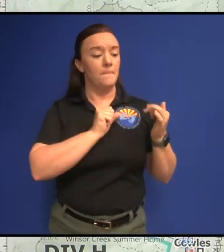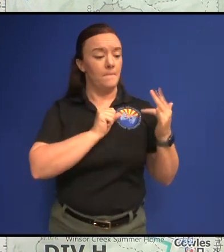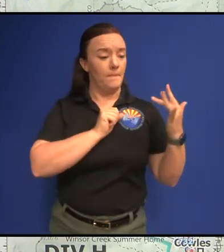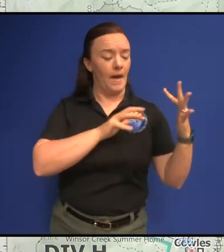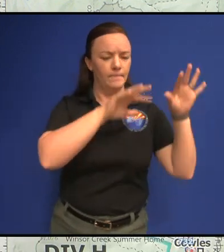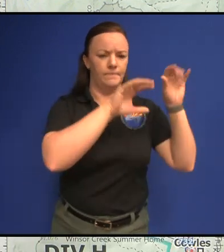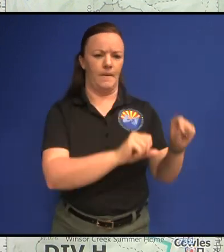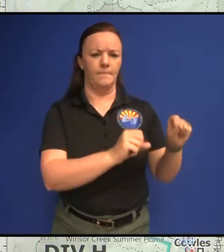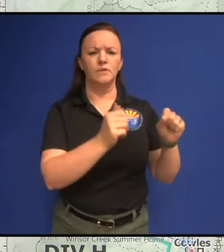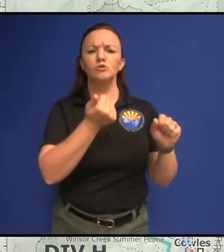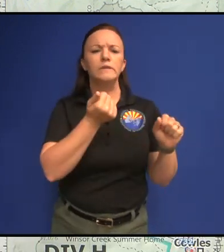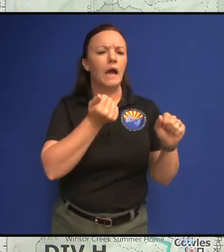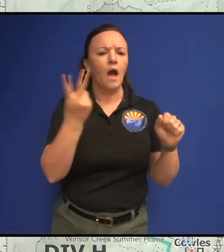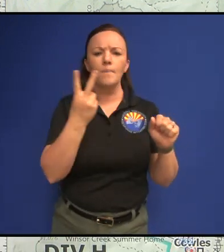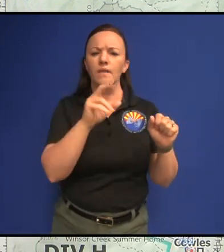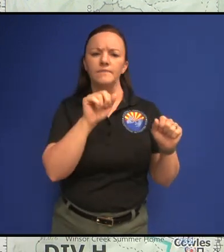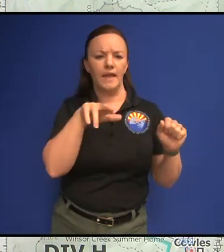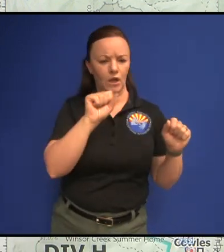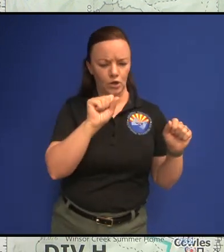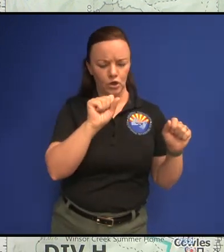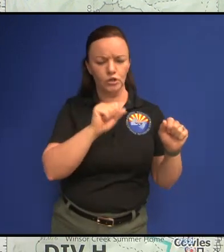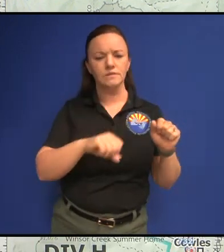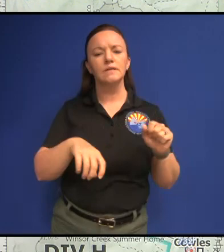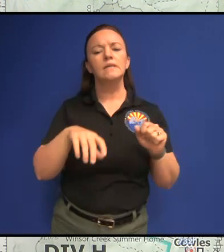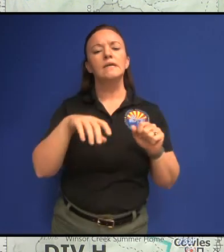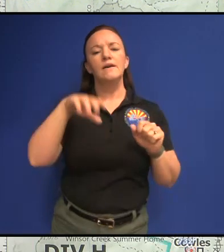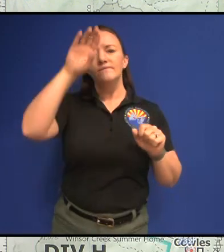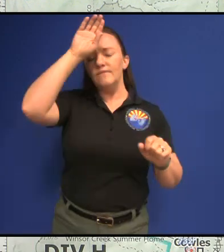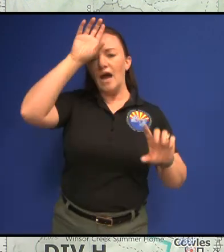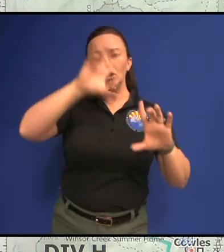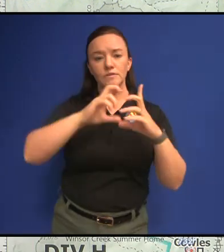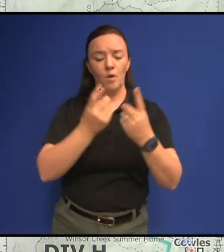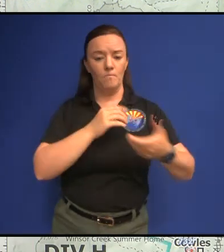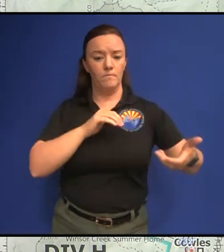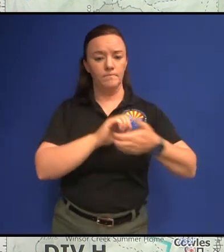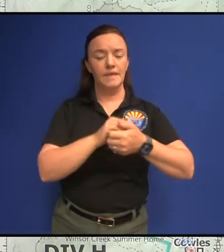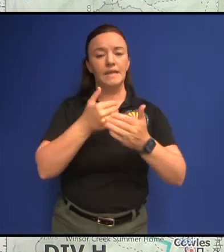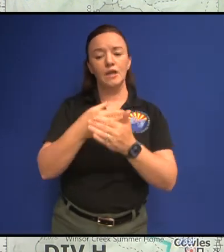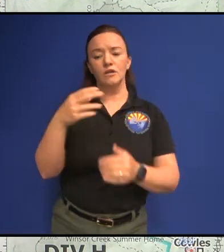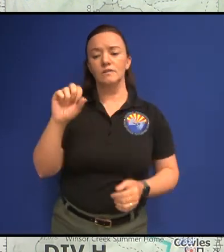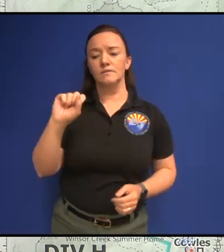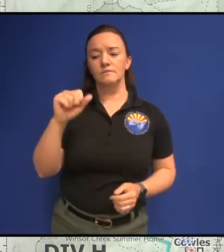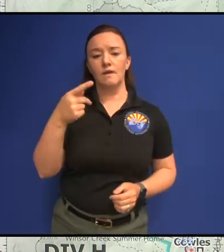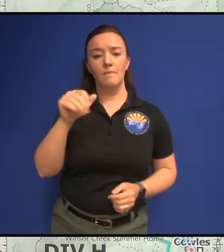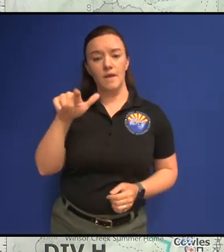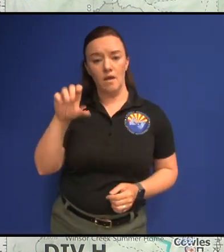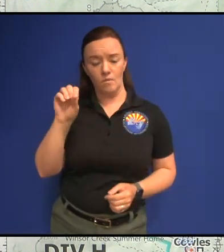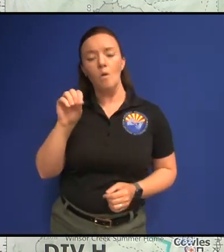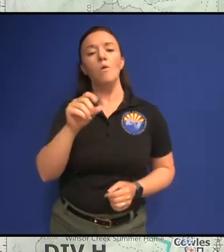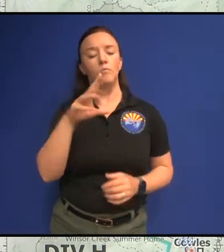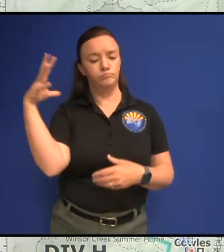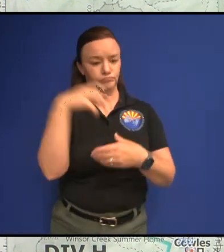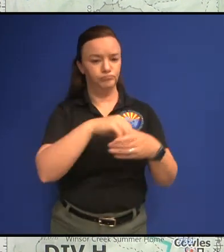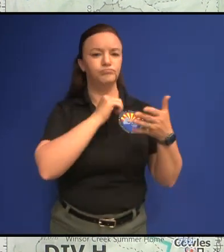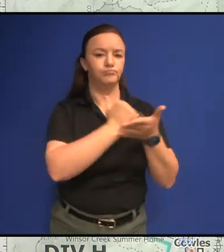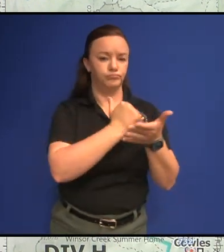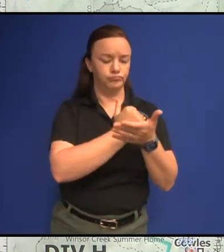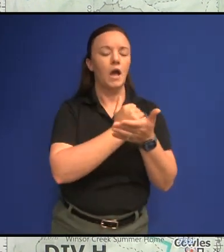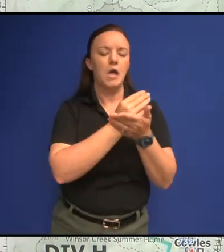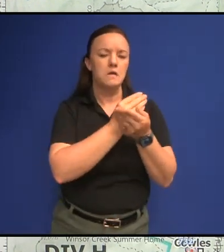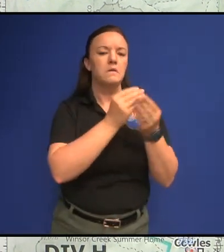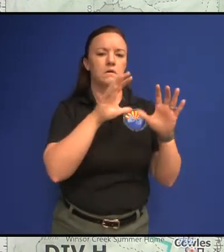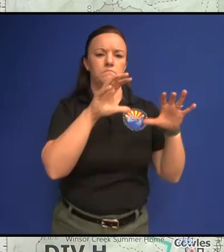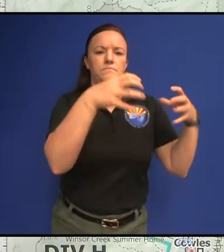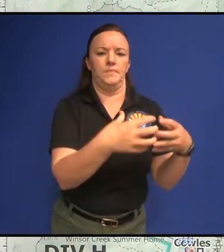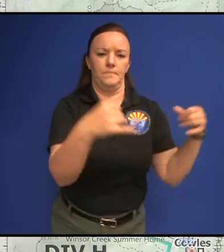Cooperated with some local fire departments. It was up near Sapio. So that went pretty well. We'll continue to have that responsibility around